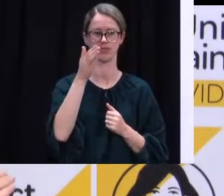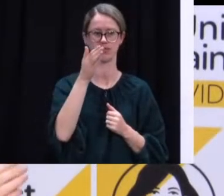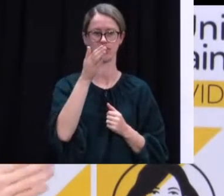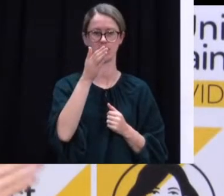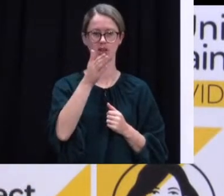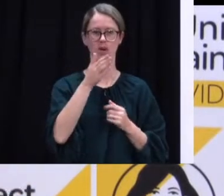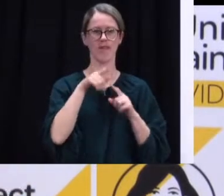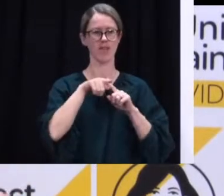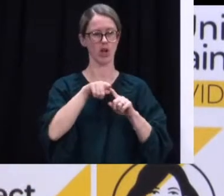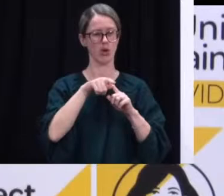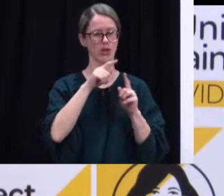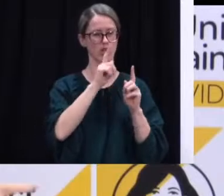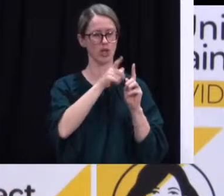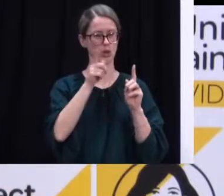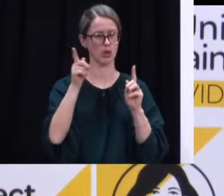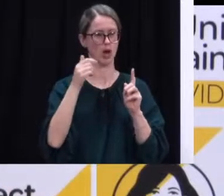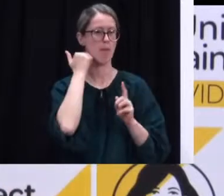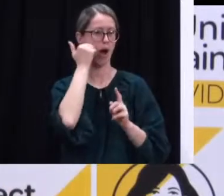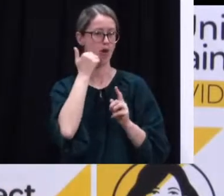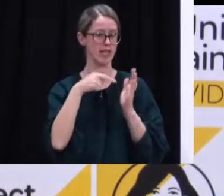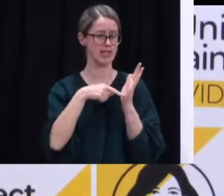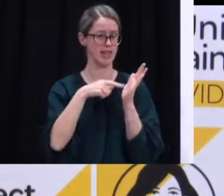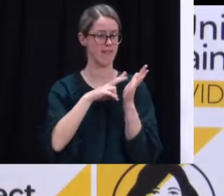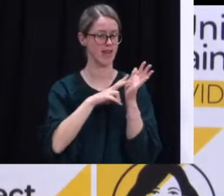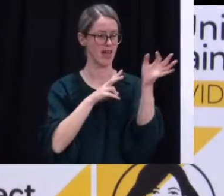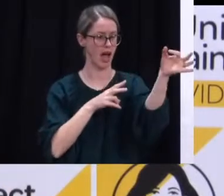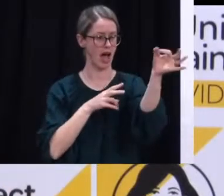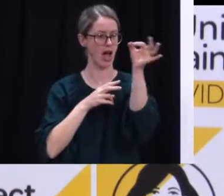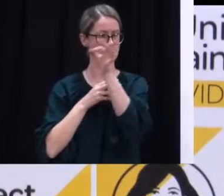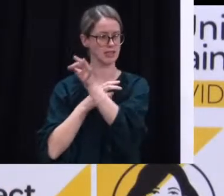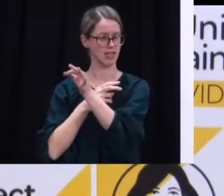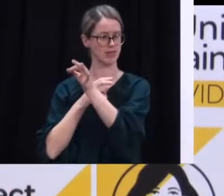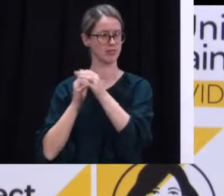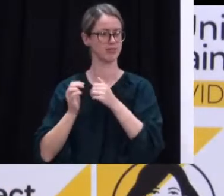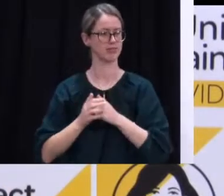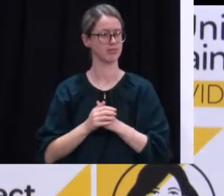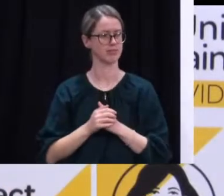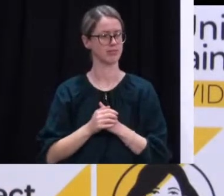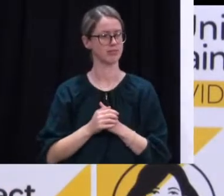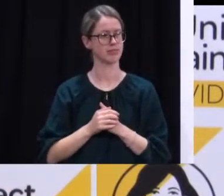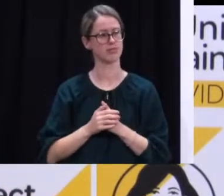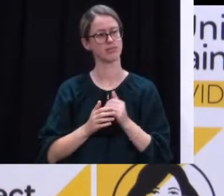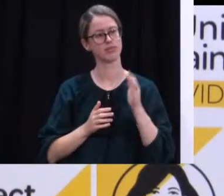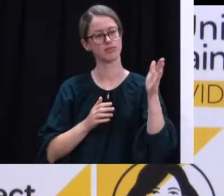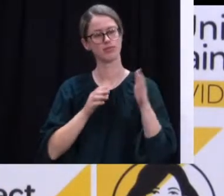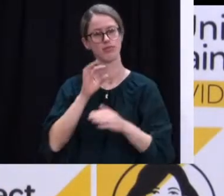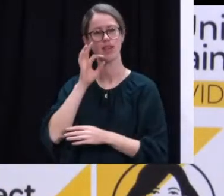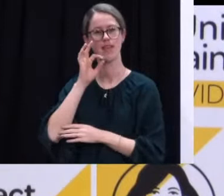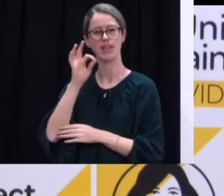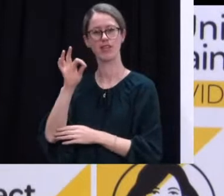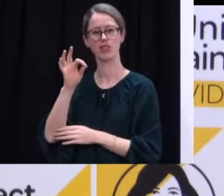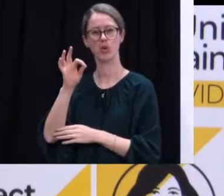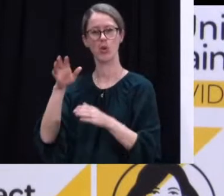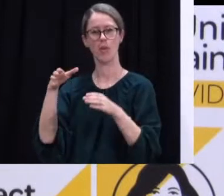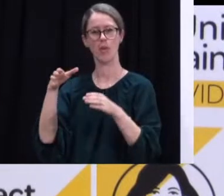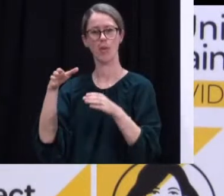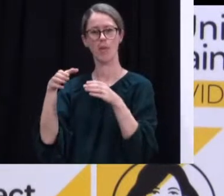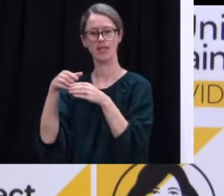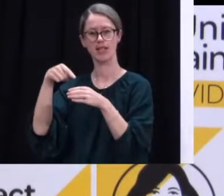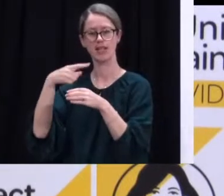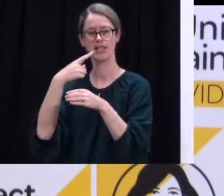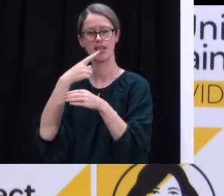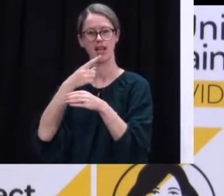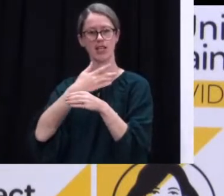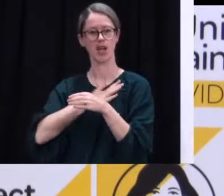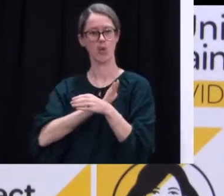an orderly cue if I can with Māori TV. Then I'll come to Claire. I'm sure you wouldn't mind that. Thank you, Prime Minister. The National Party are calling for the release of the Māori